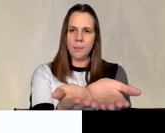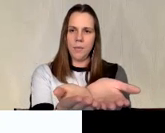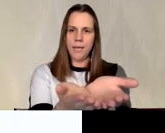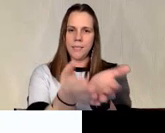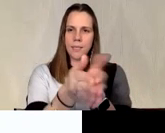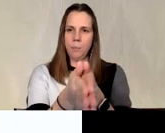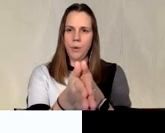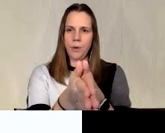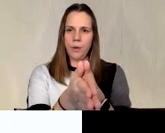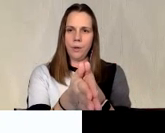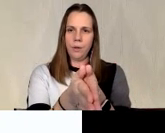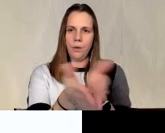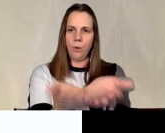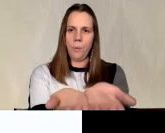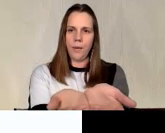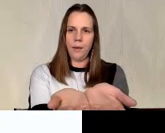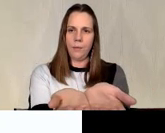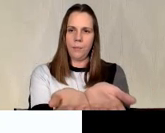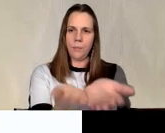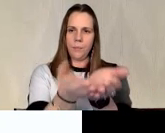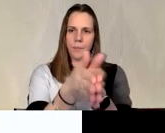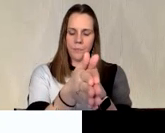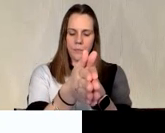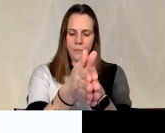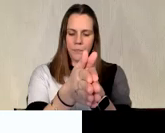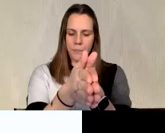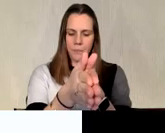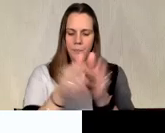kind of symbolizes a book opening.